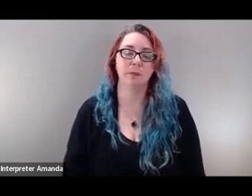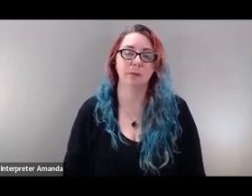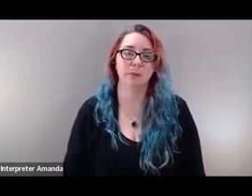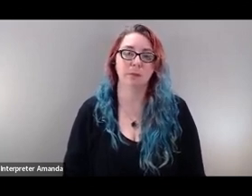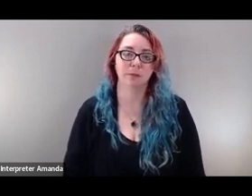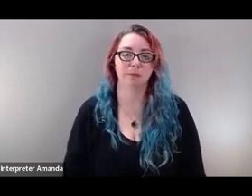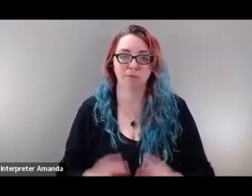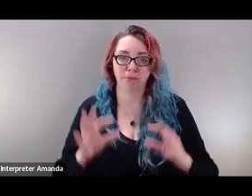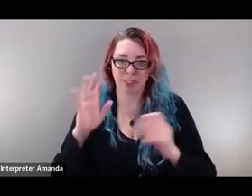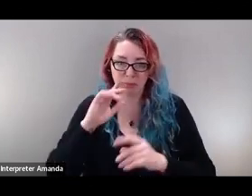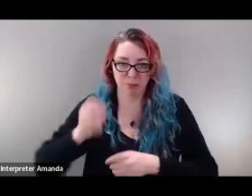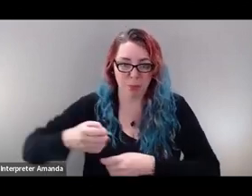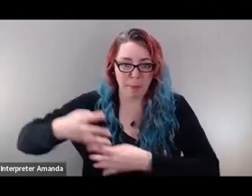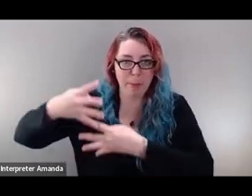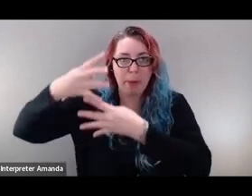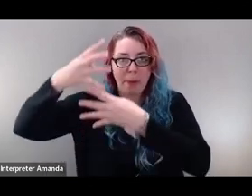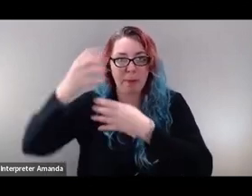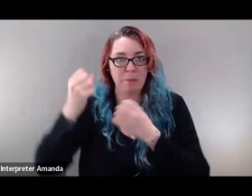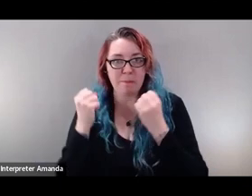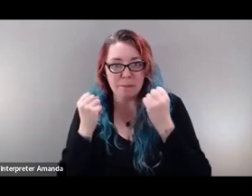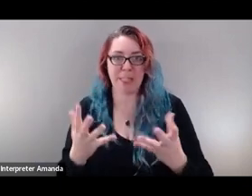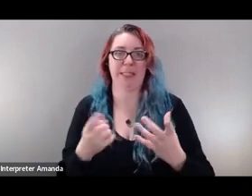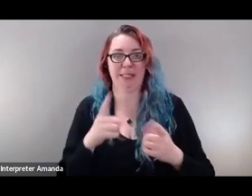It's lovely to see everyone connecting.